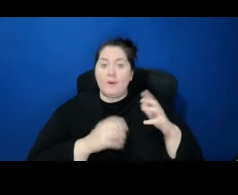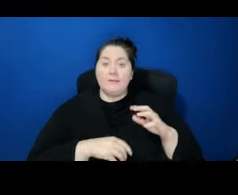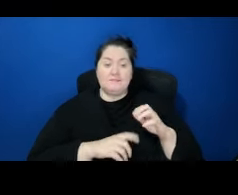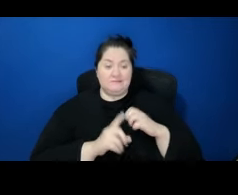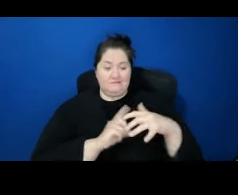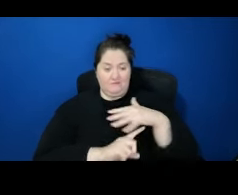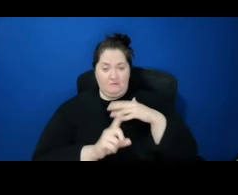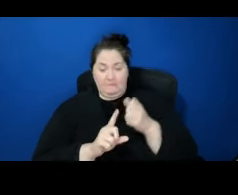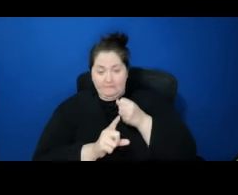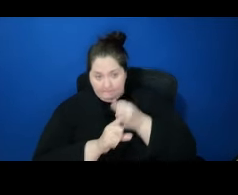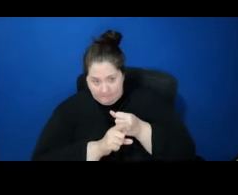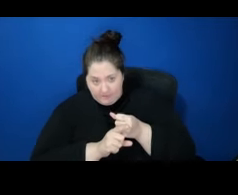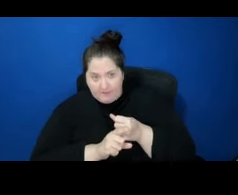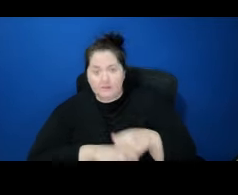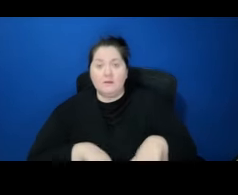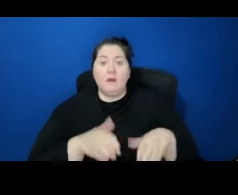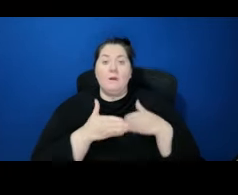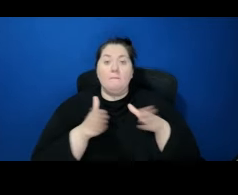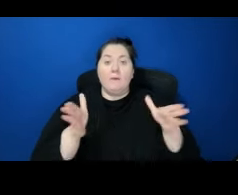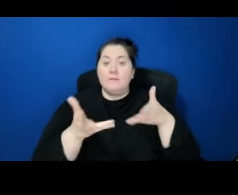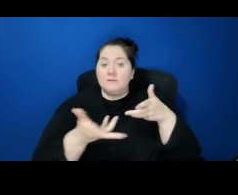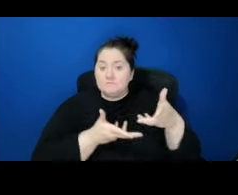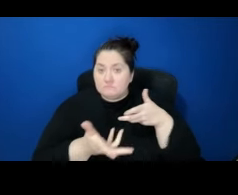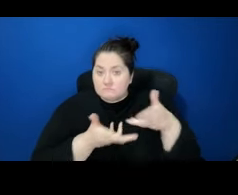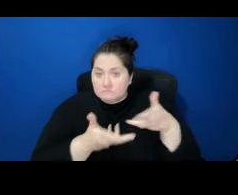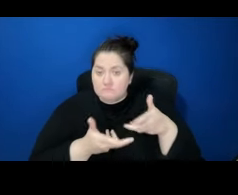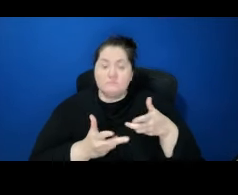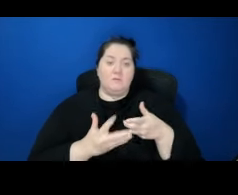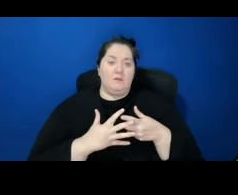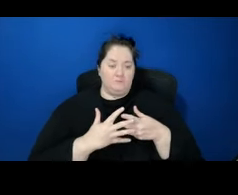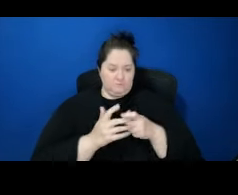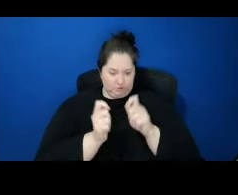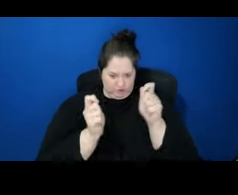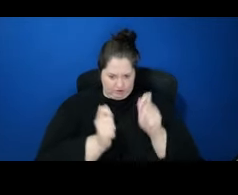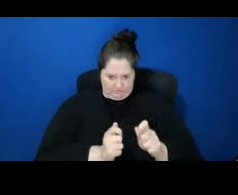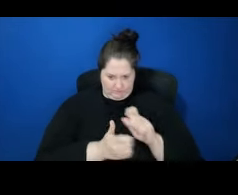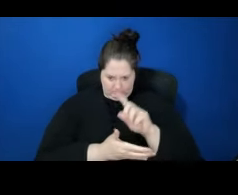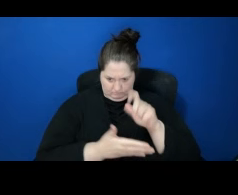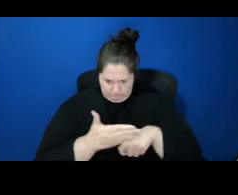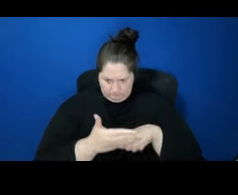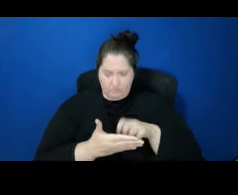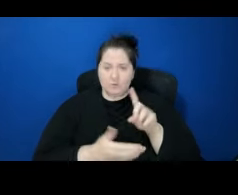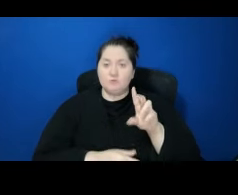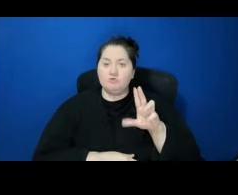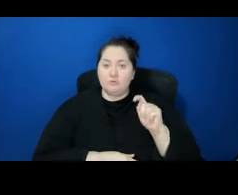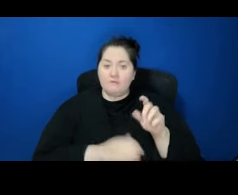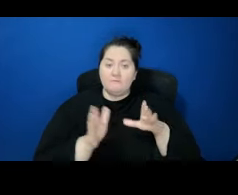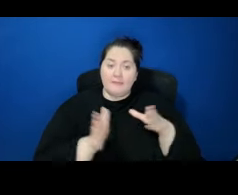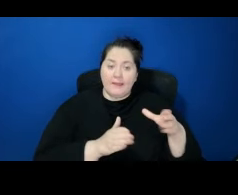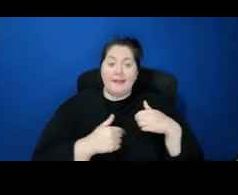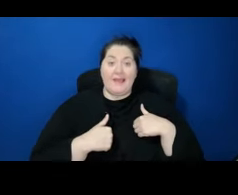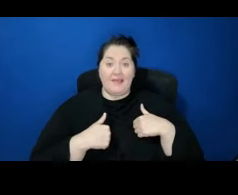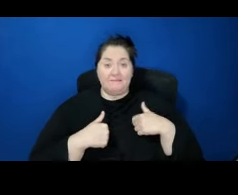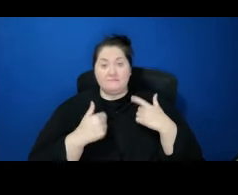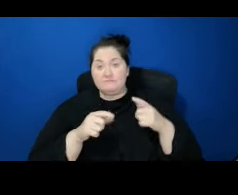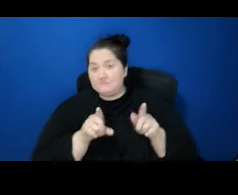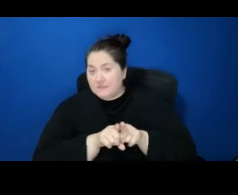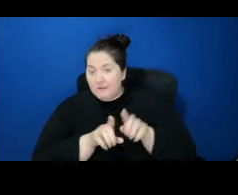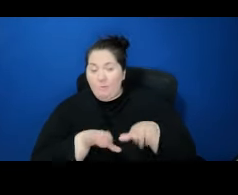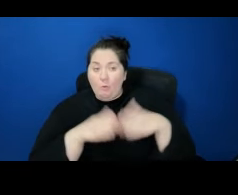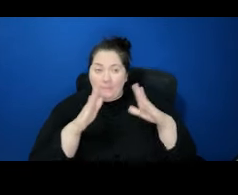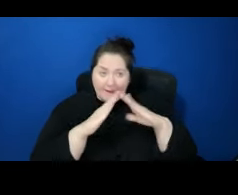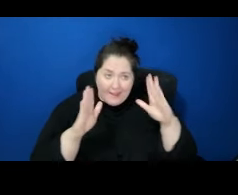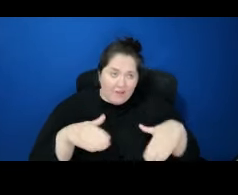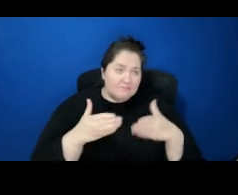statement, public engagement that shaped the draft plan itself, including open houses and public meetings like this one